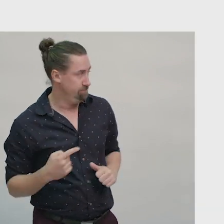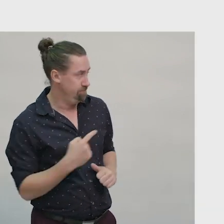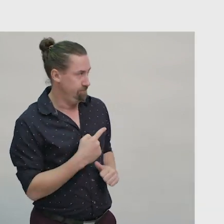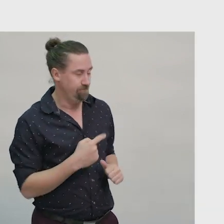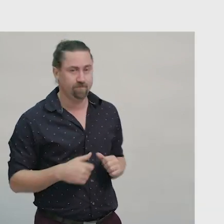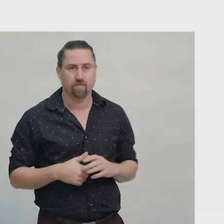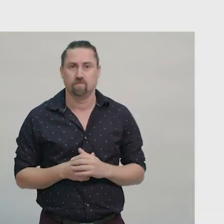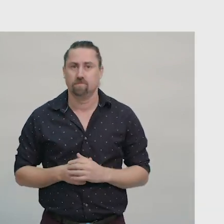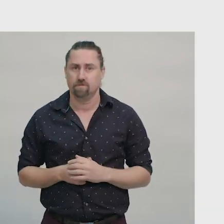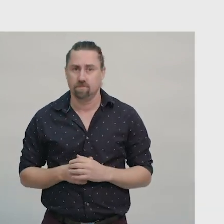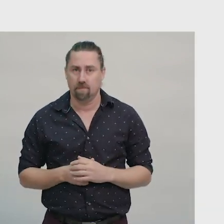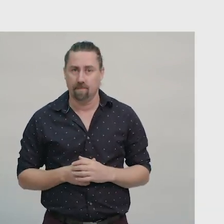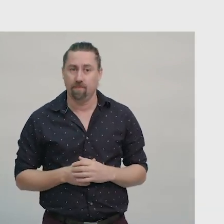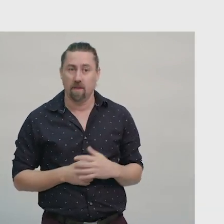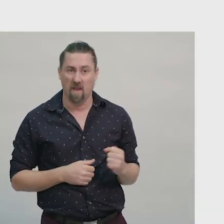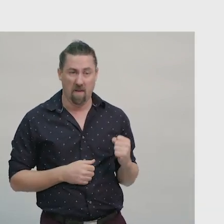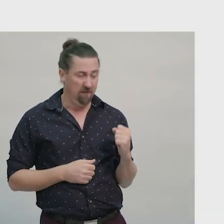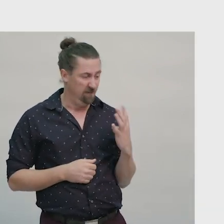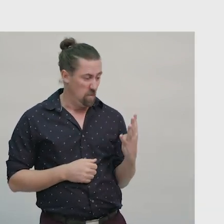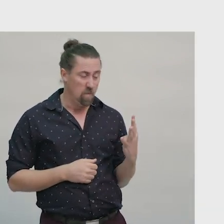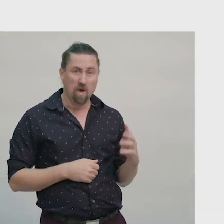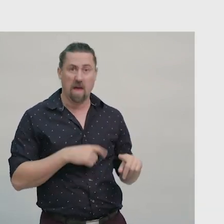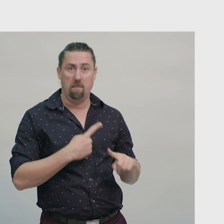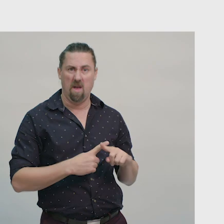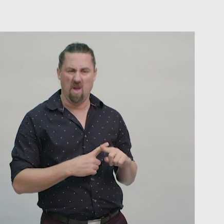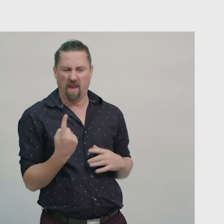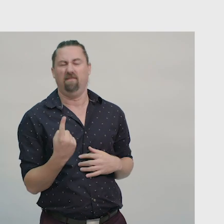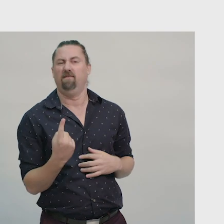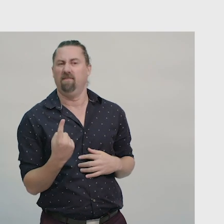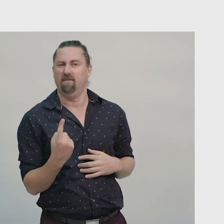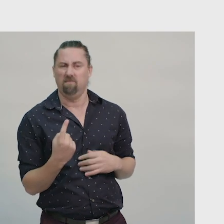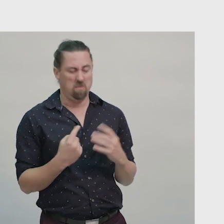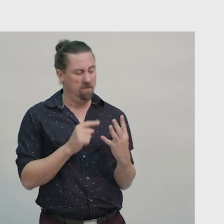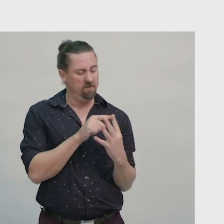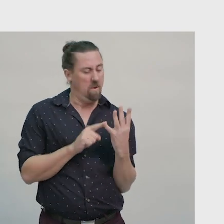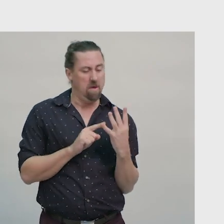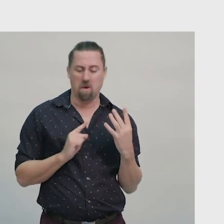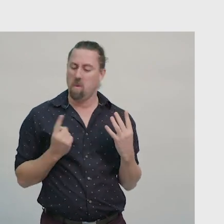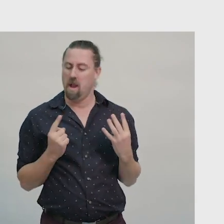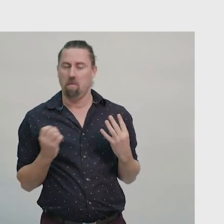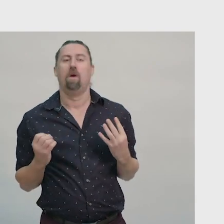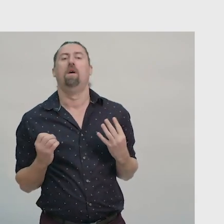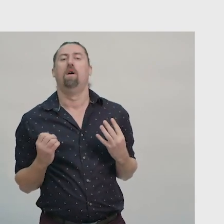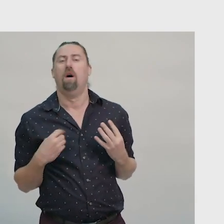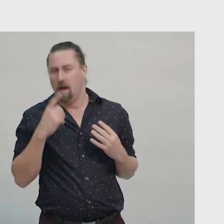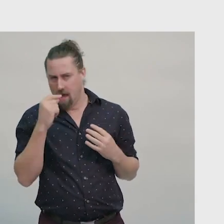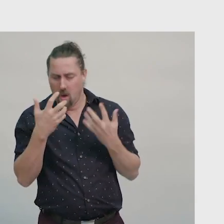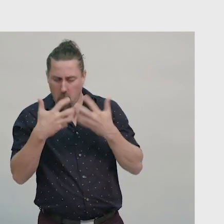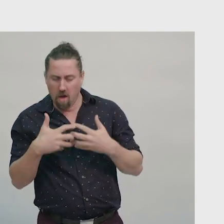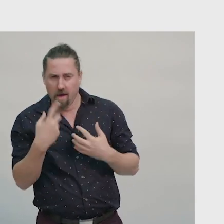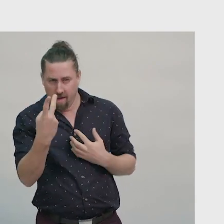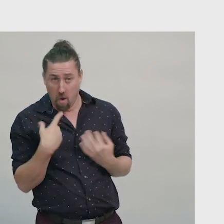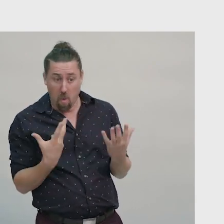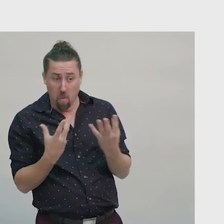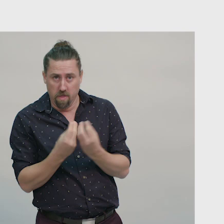This multiplication problem is 4-digit by 1-digit. Let's solve this one with the area model together.